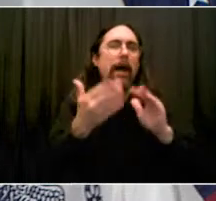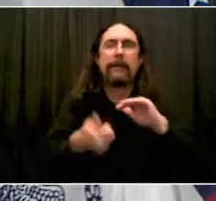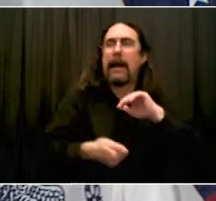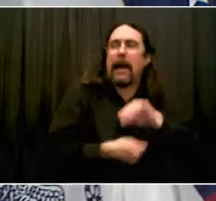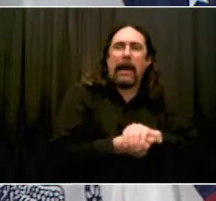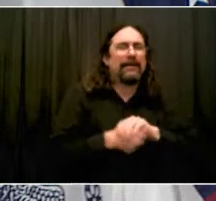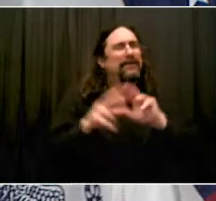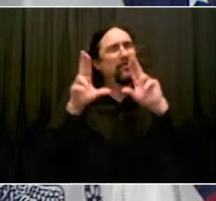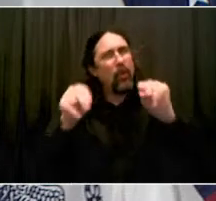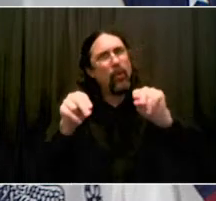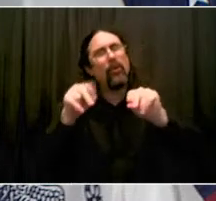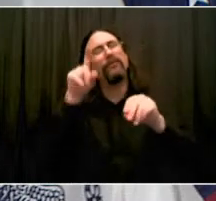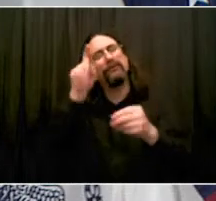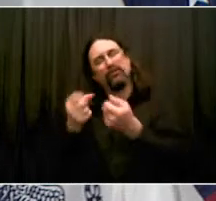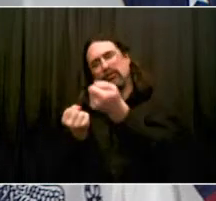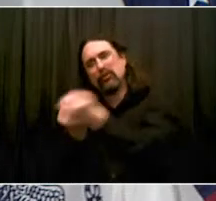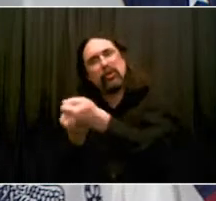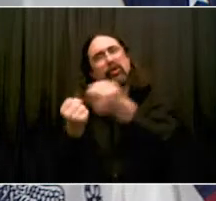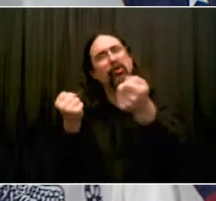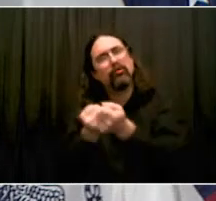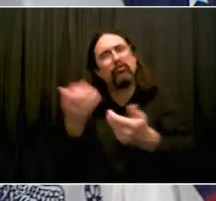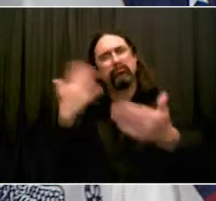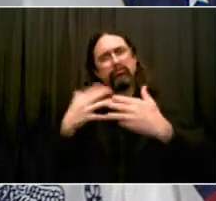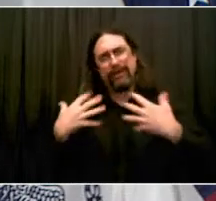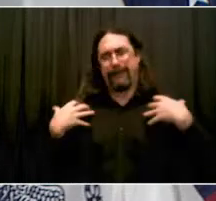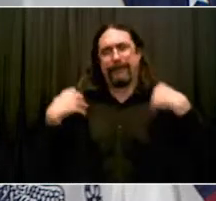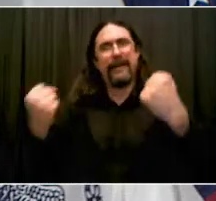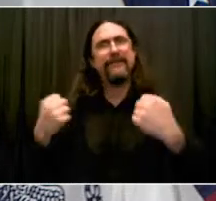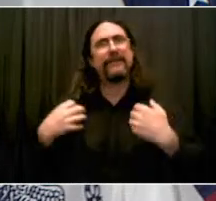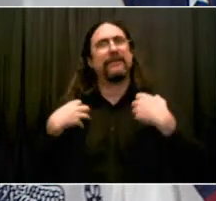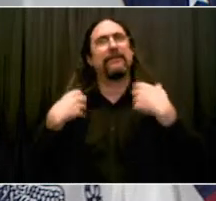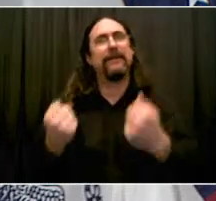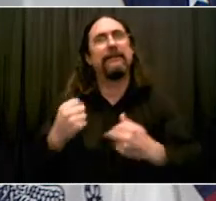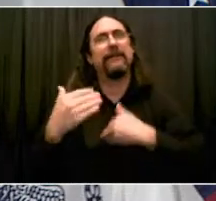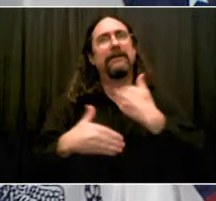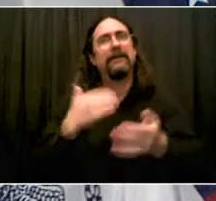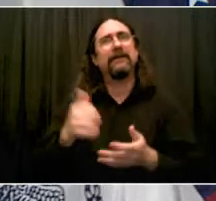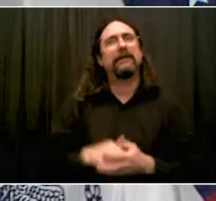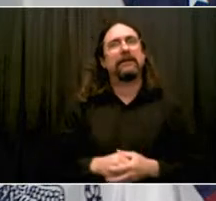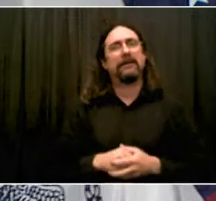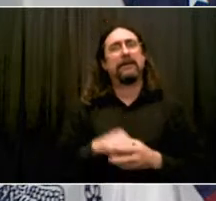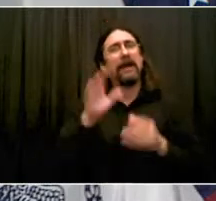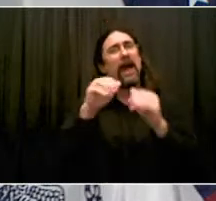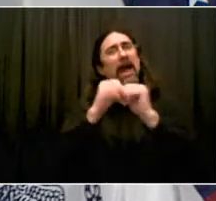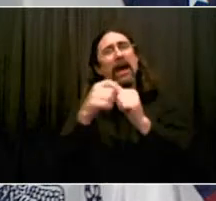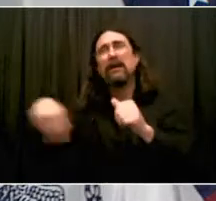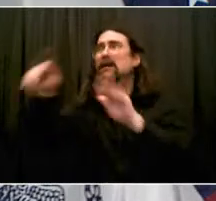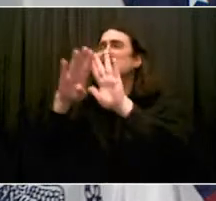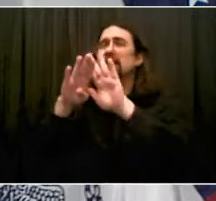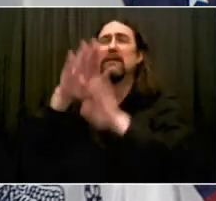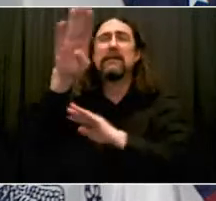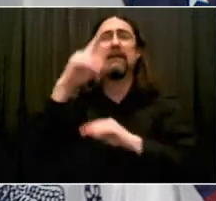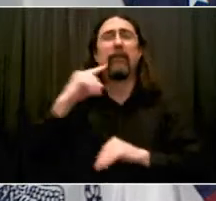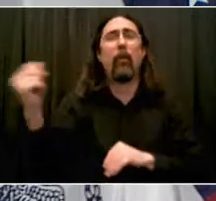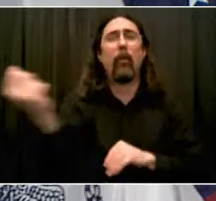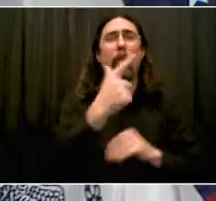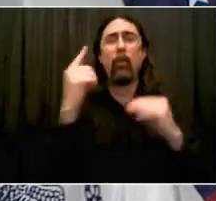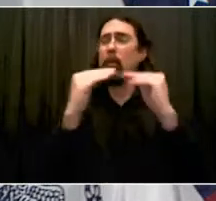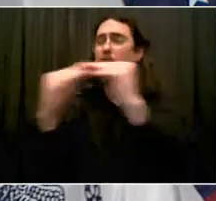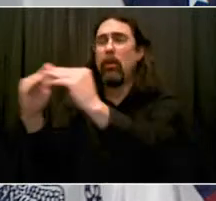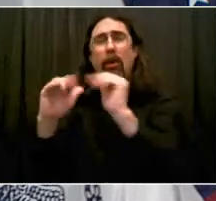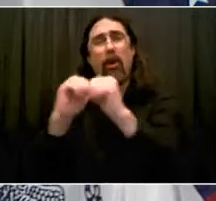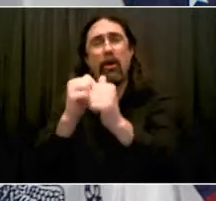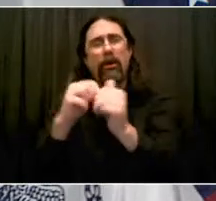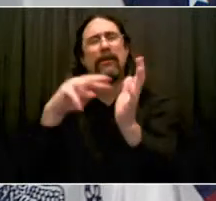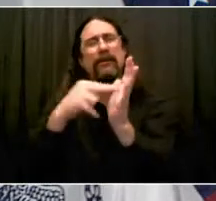and everyone has a right to help and care. So today, we're going to take a big step forward towards a more universal